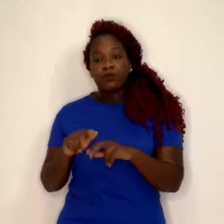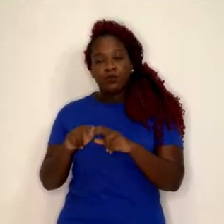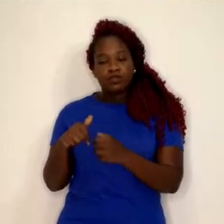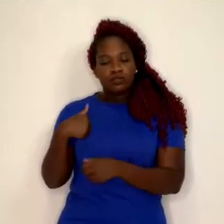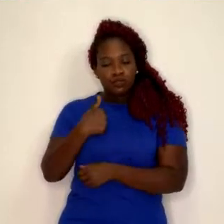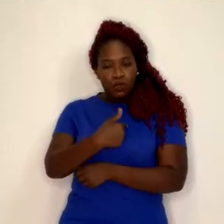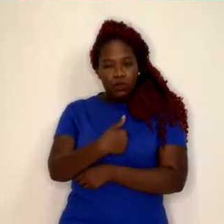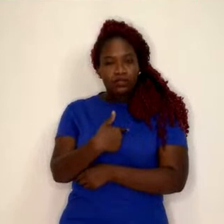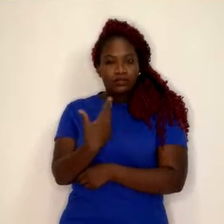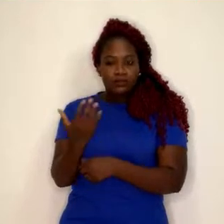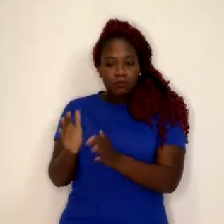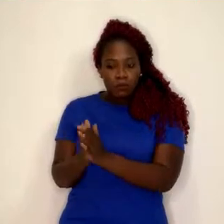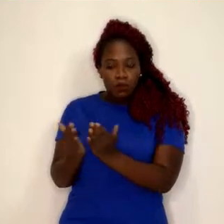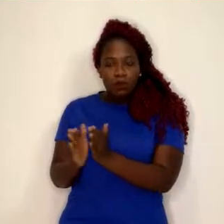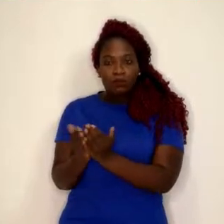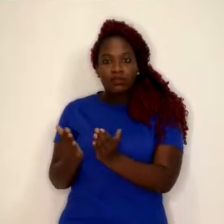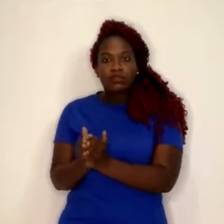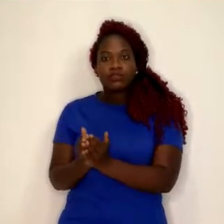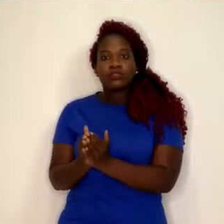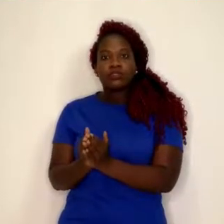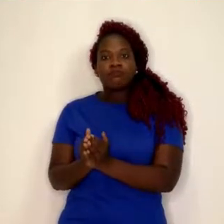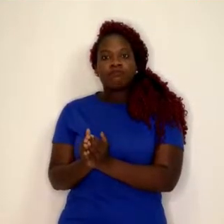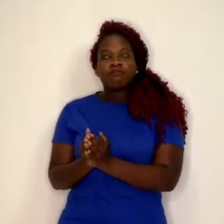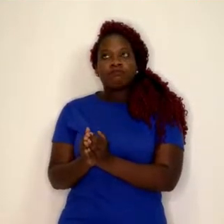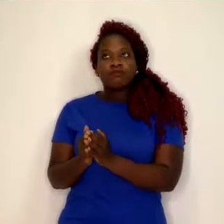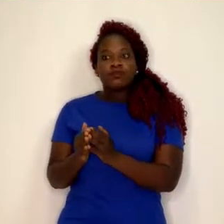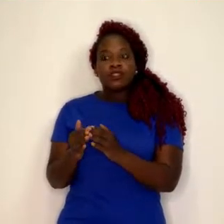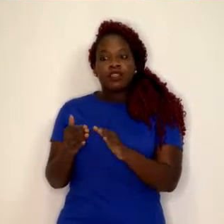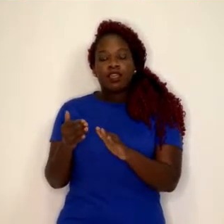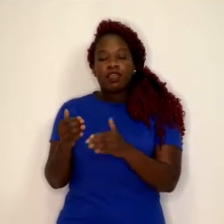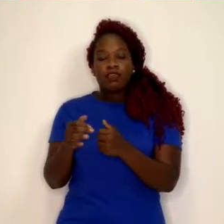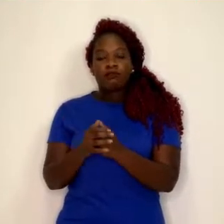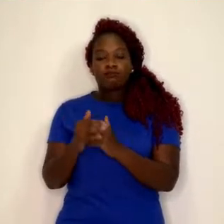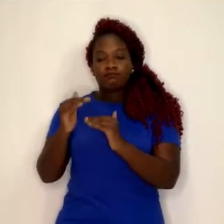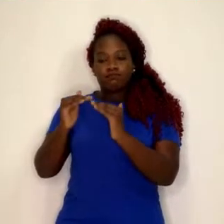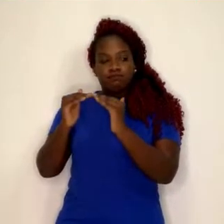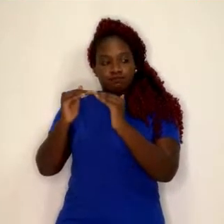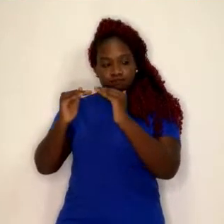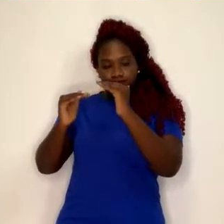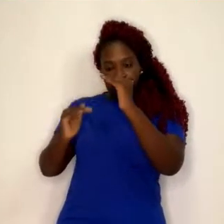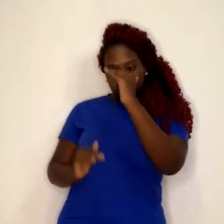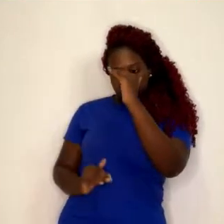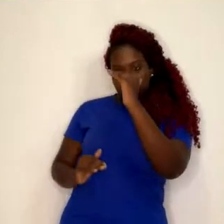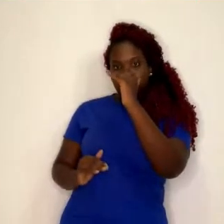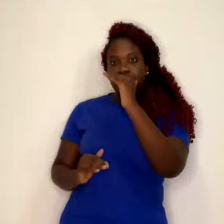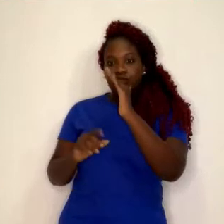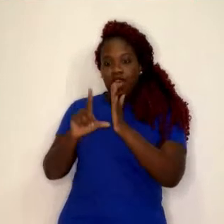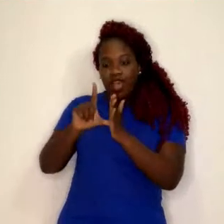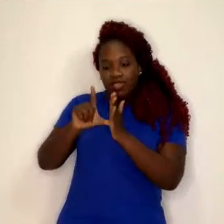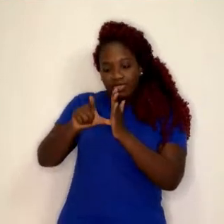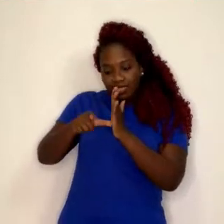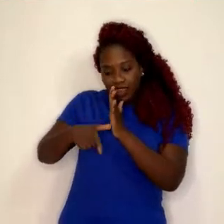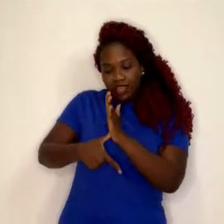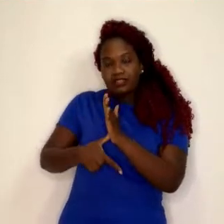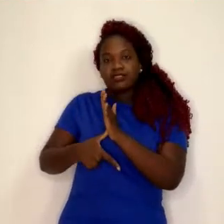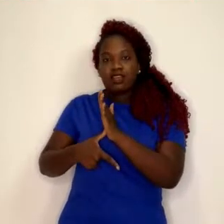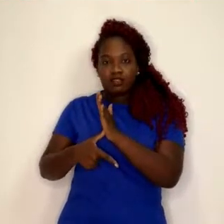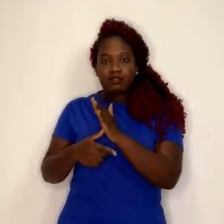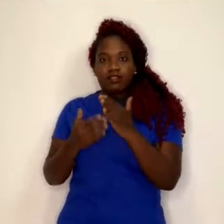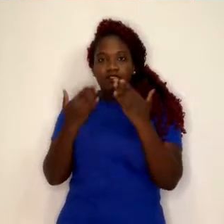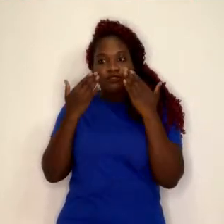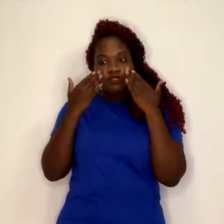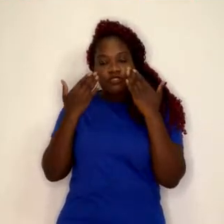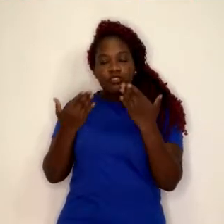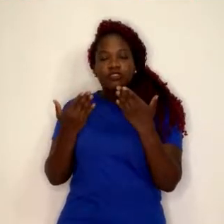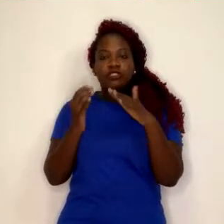us as working class people light years behind in terms of